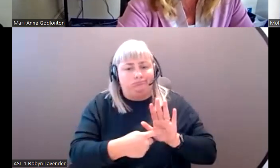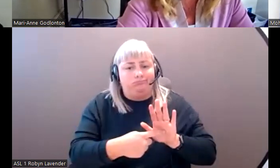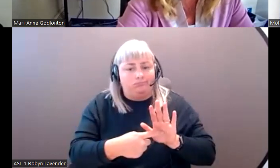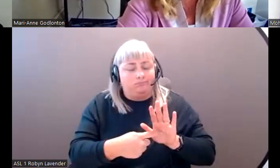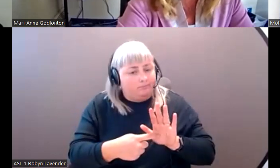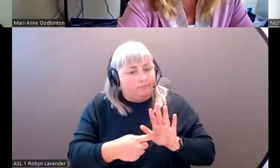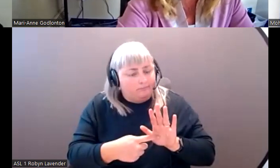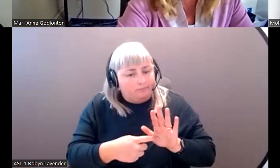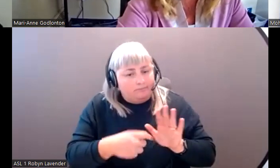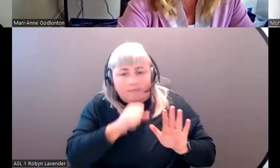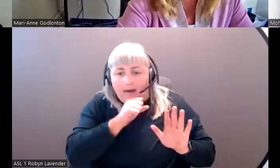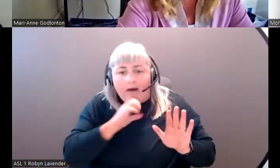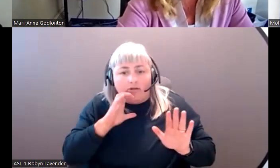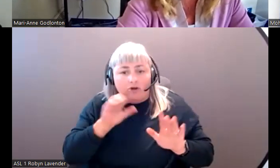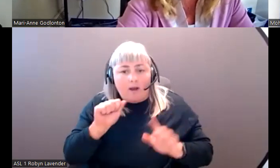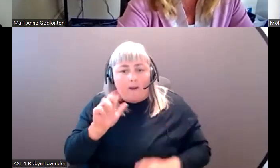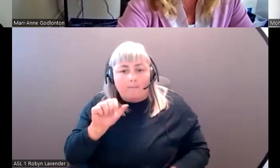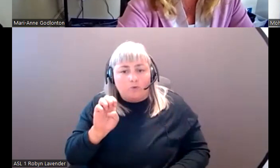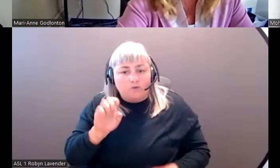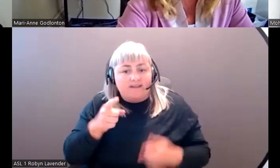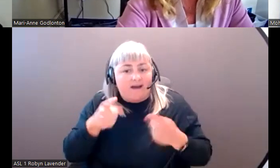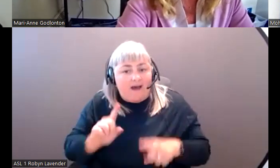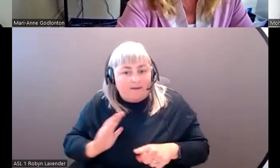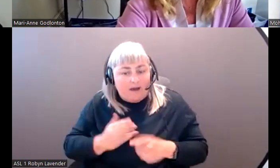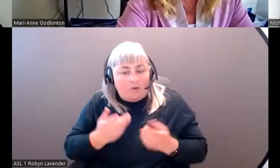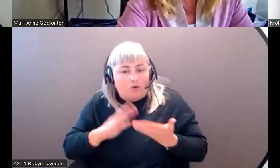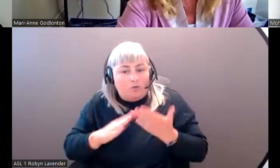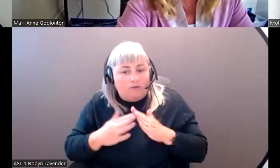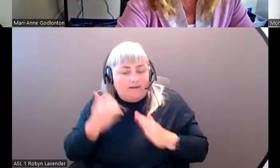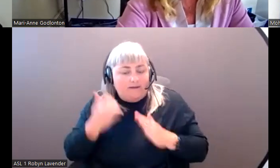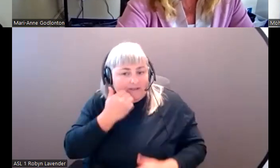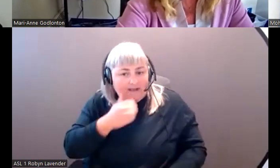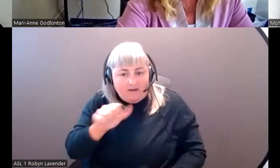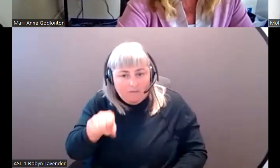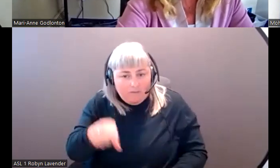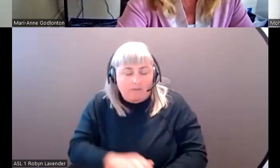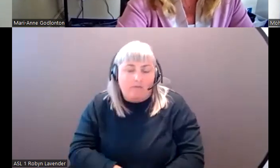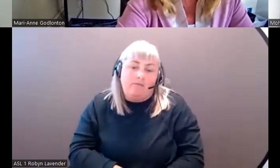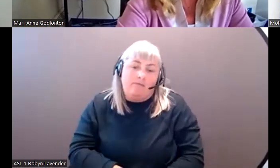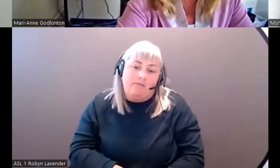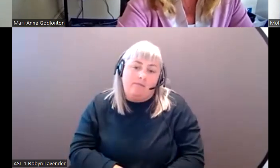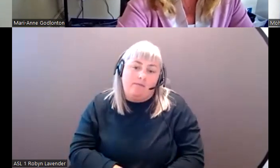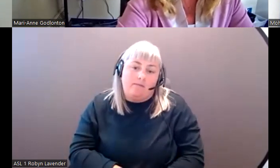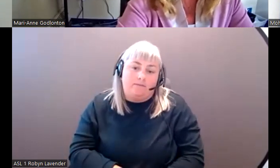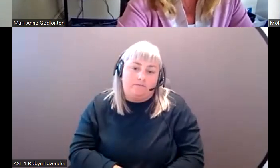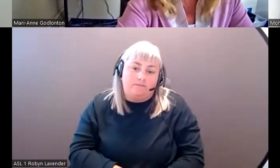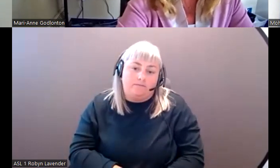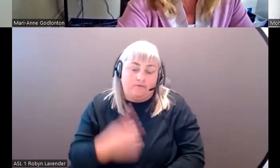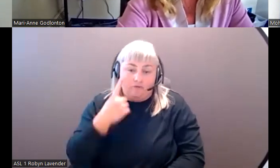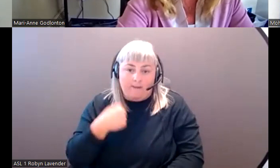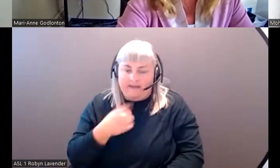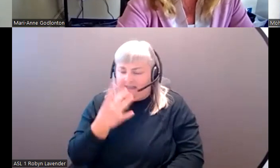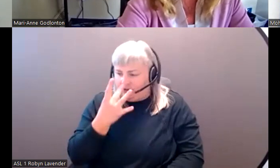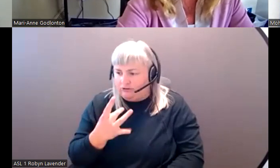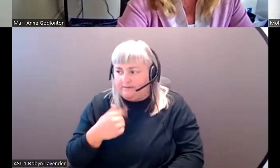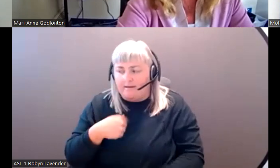happening in our communities on a daily basis. It's very interesting to me when I talk to people about what